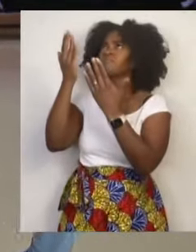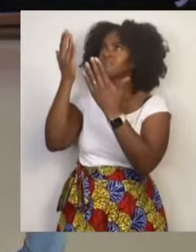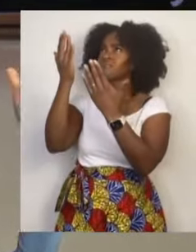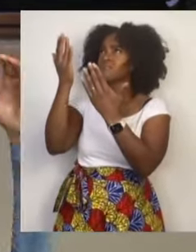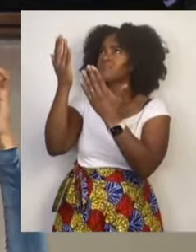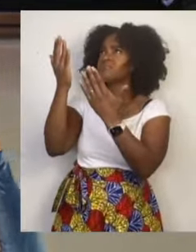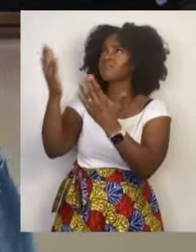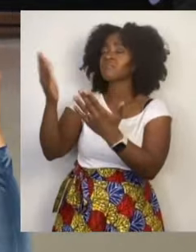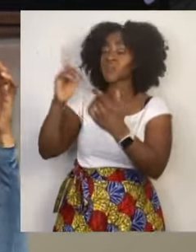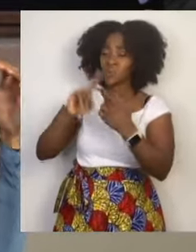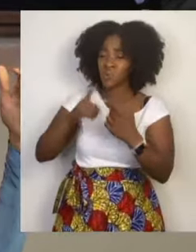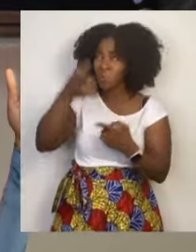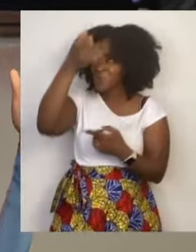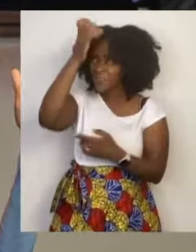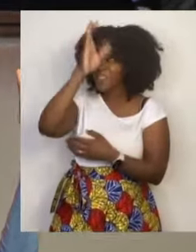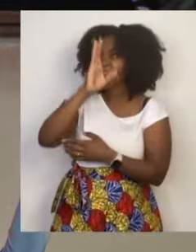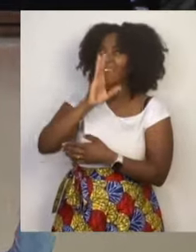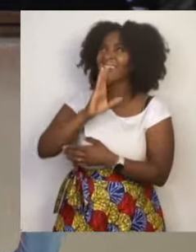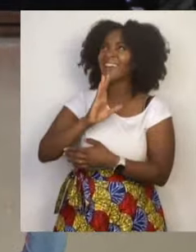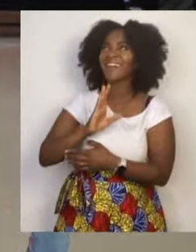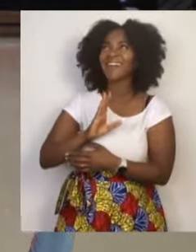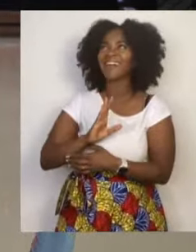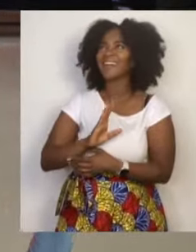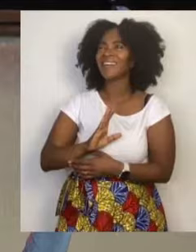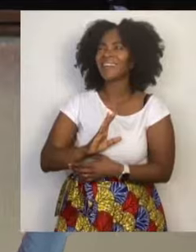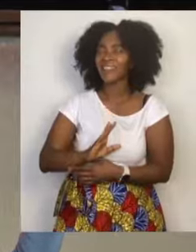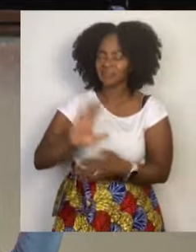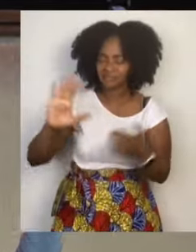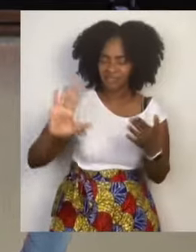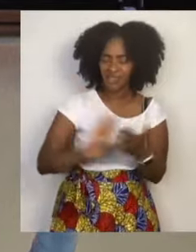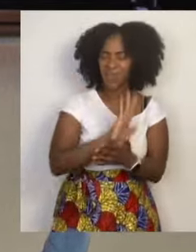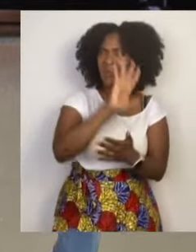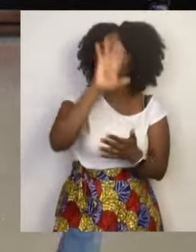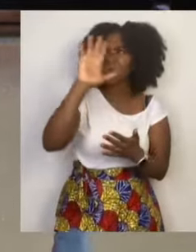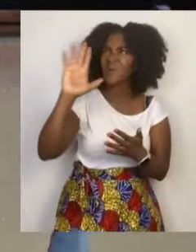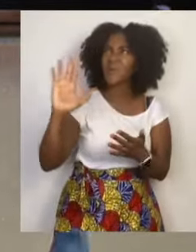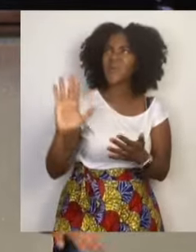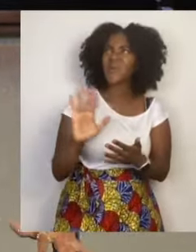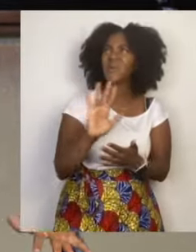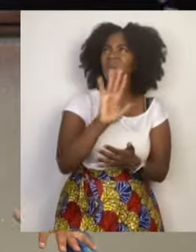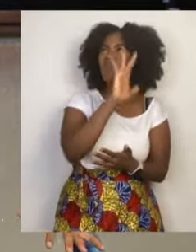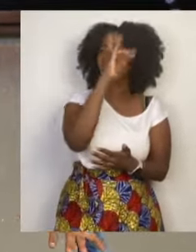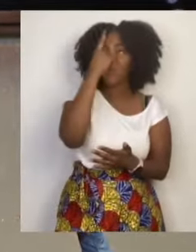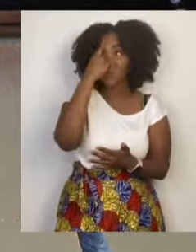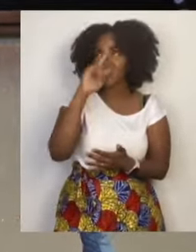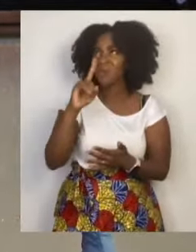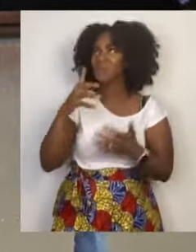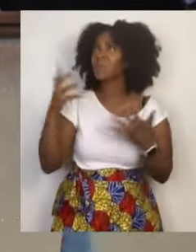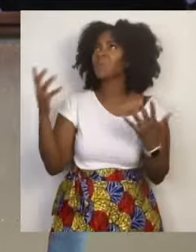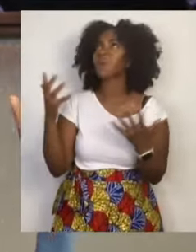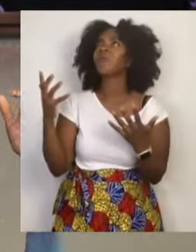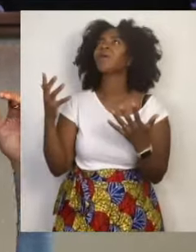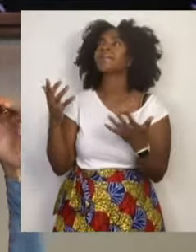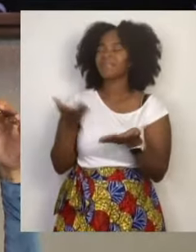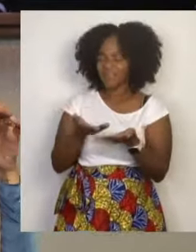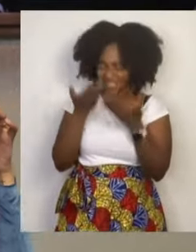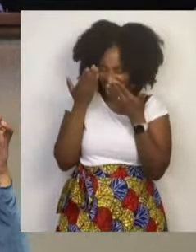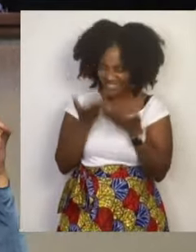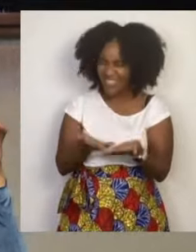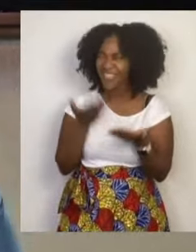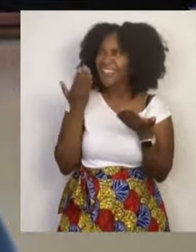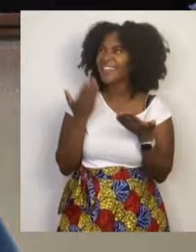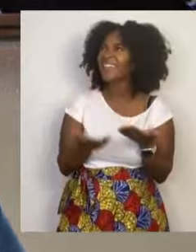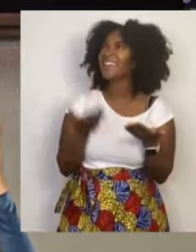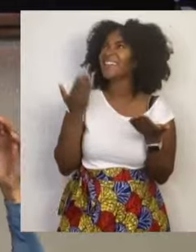be the glory." For what? For the